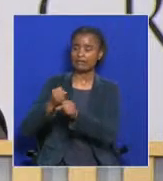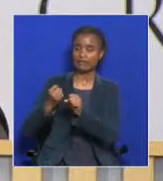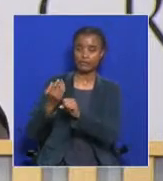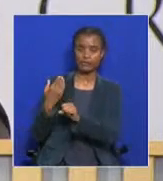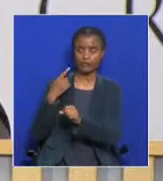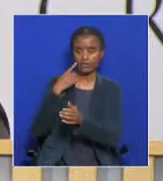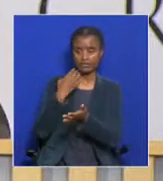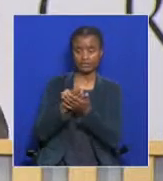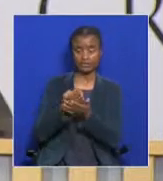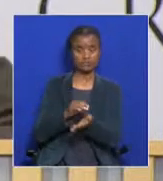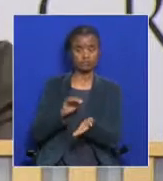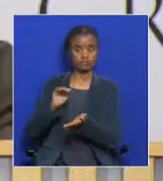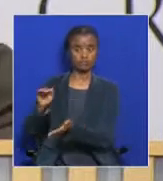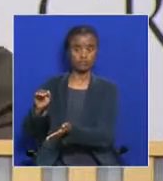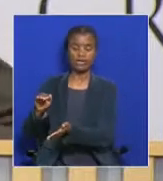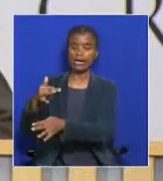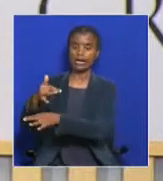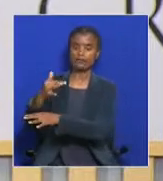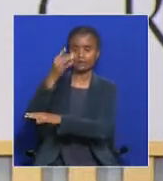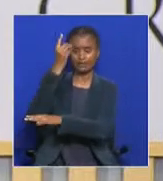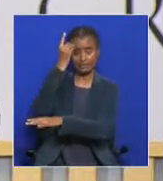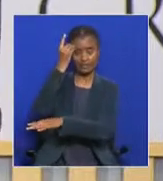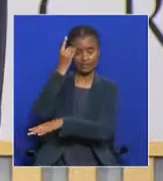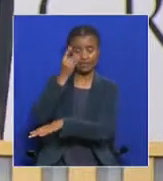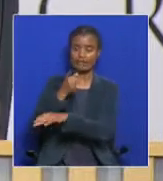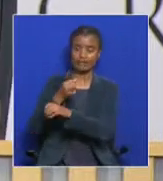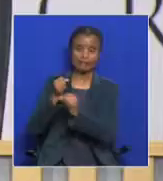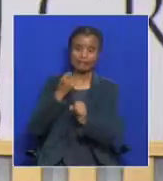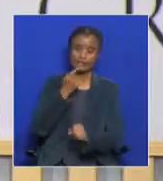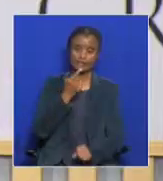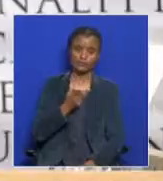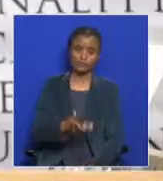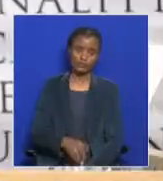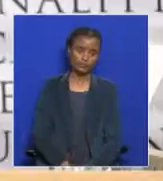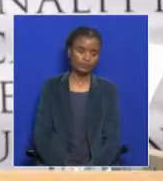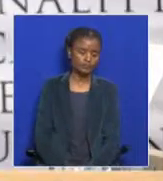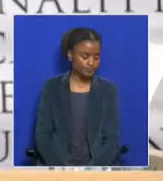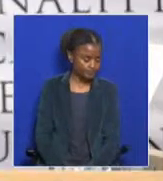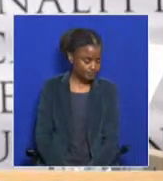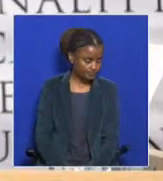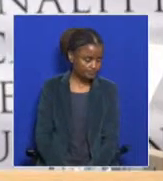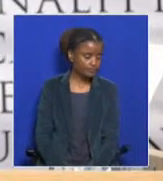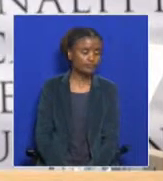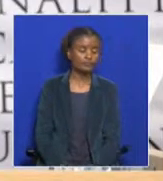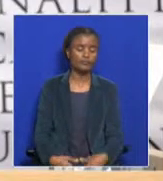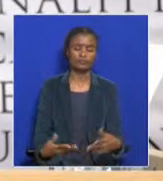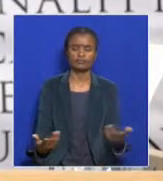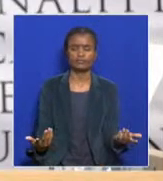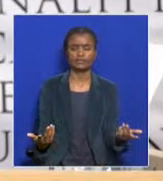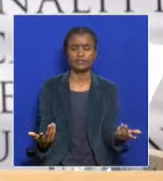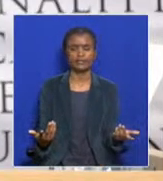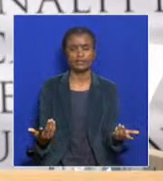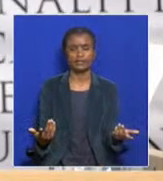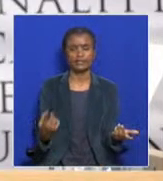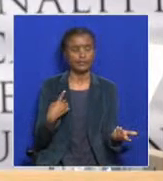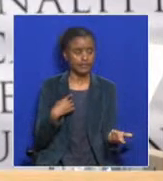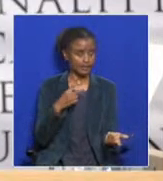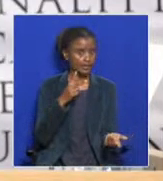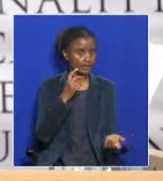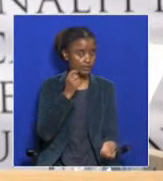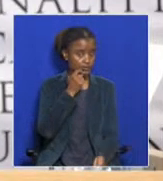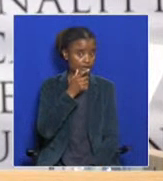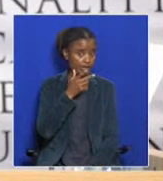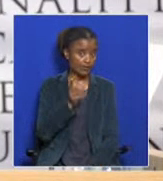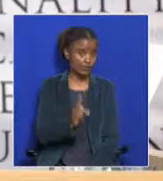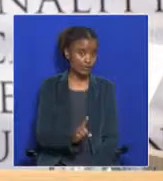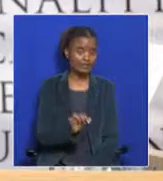at before. So that's my answer. Then I hear what you are saying, but I just want to test if